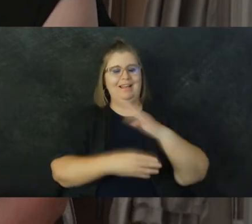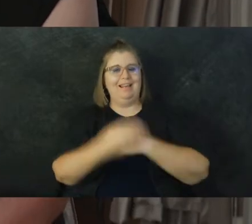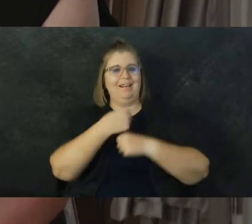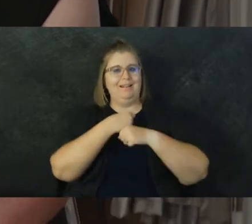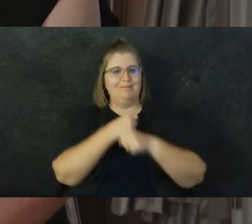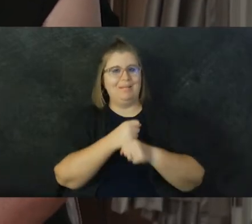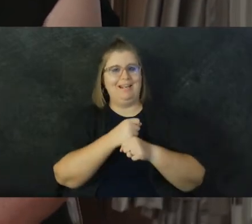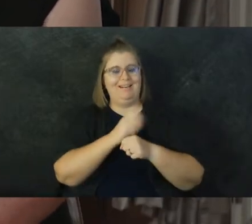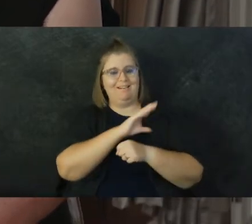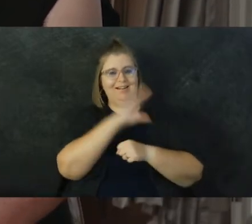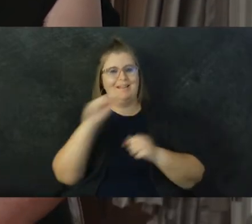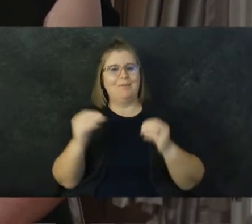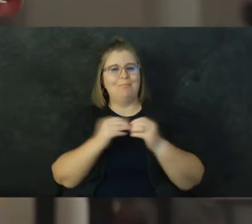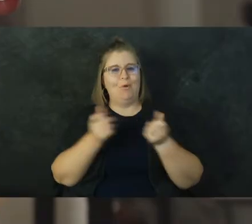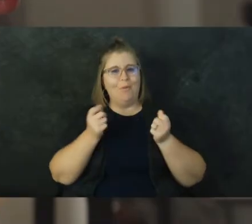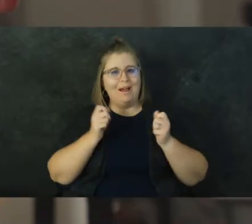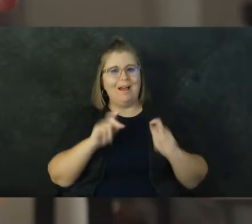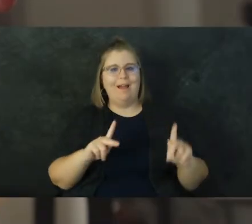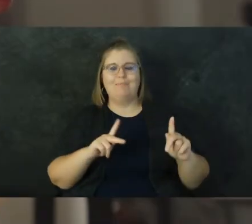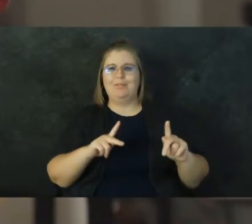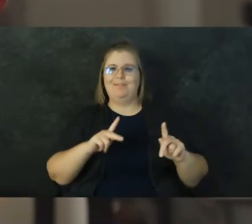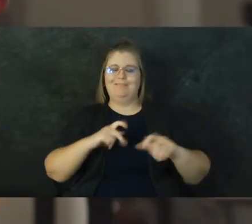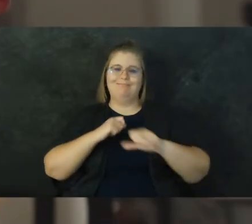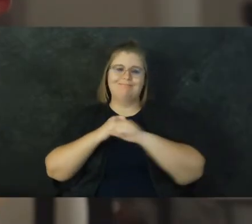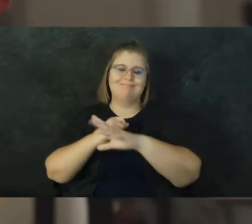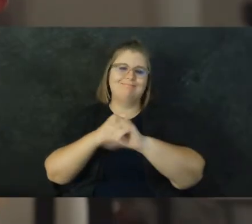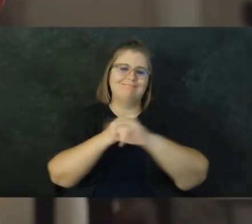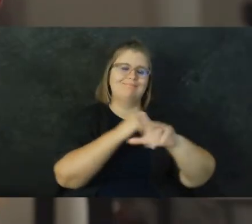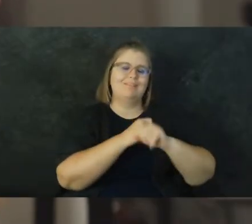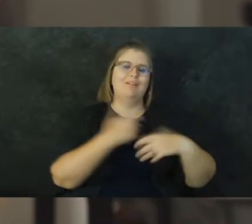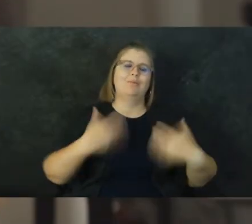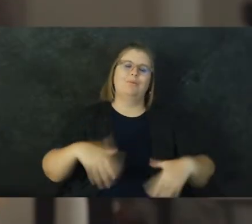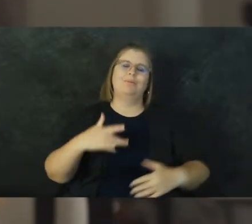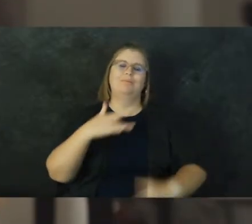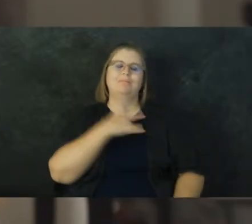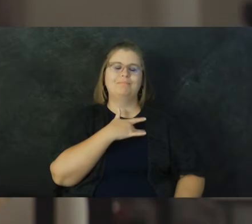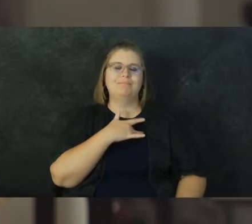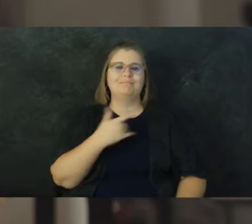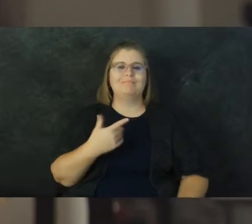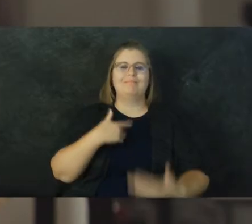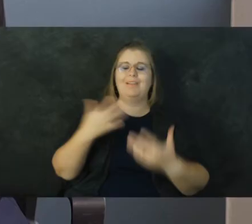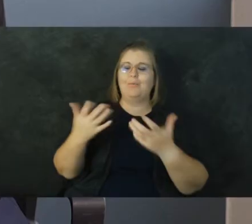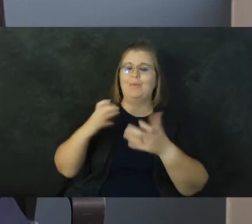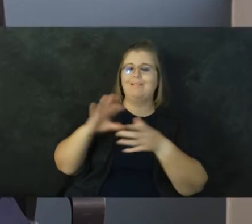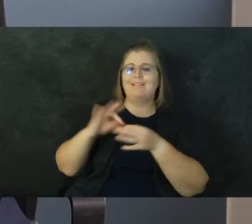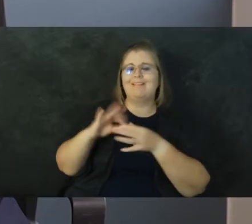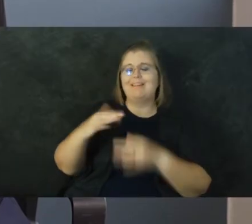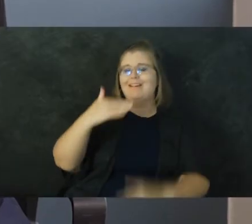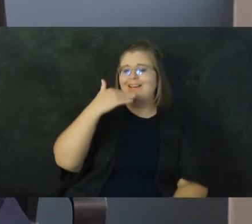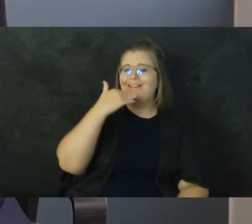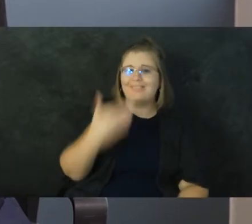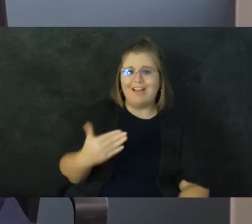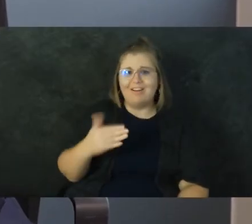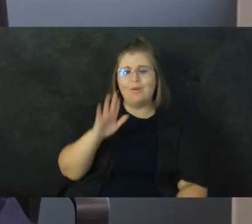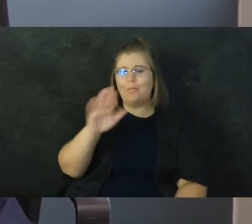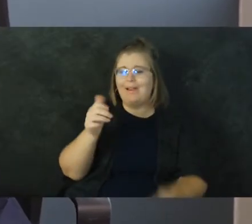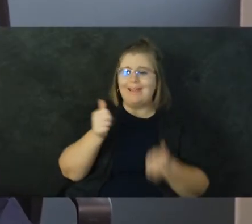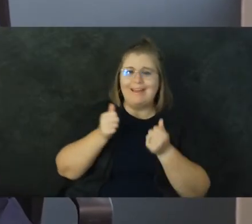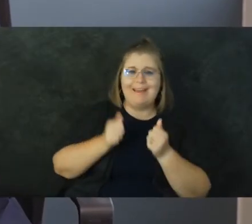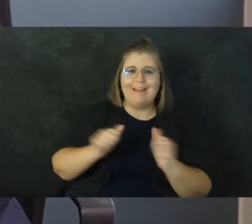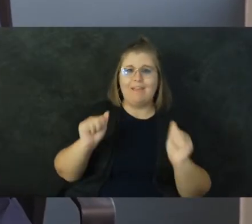us handmade makers more opportunity to get our names out there. It means a lot to us. I would just like to say thank